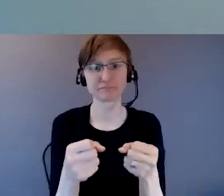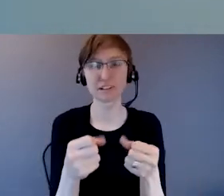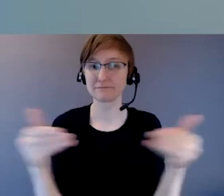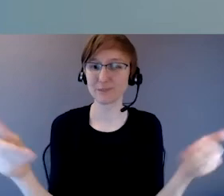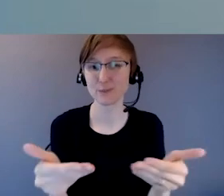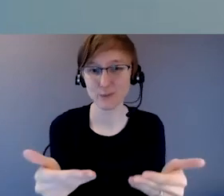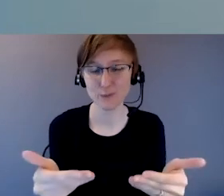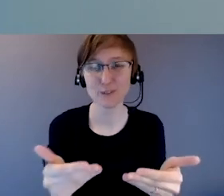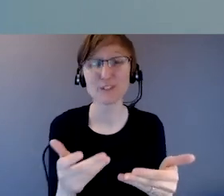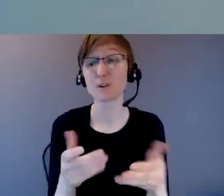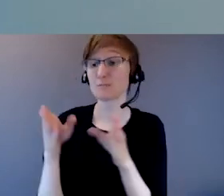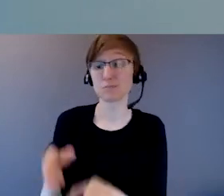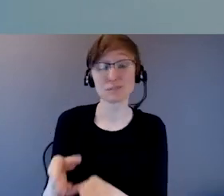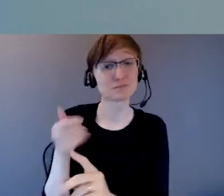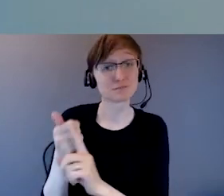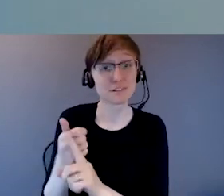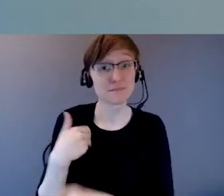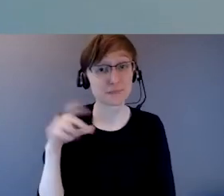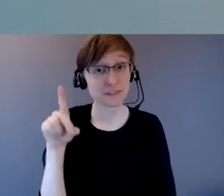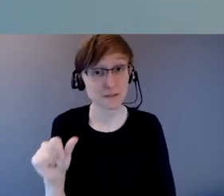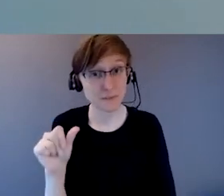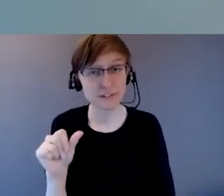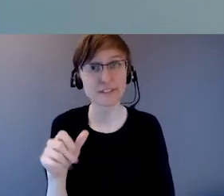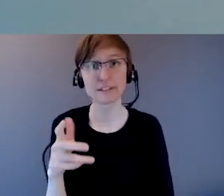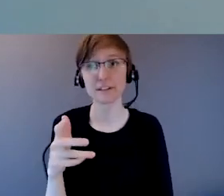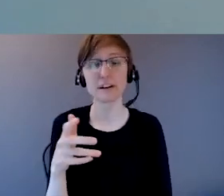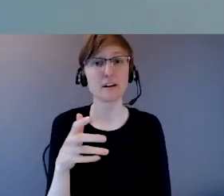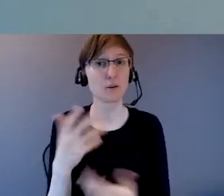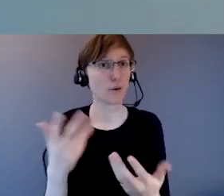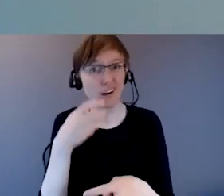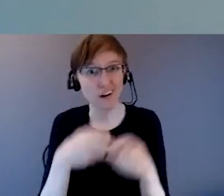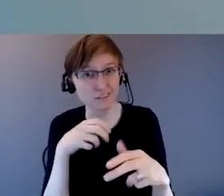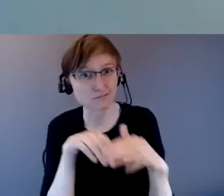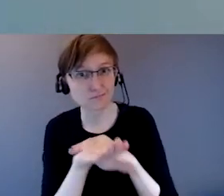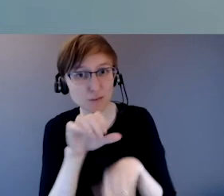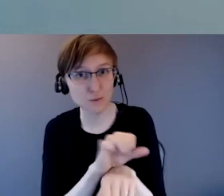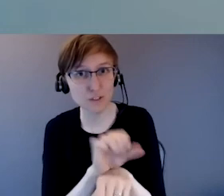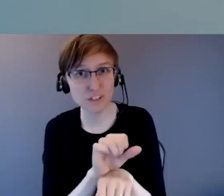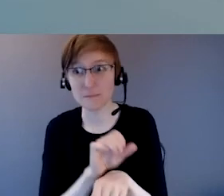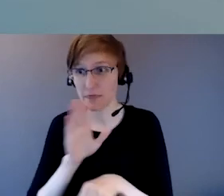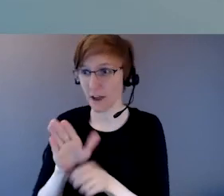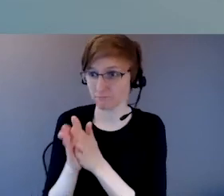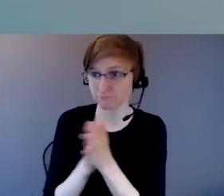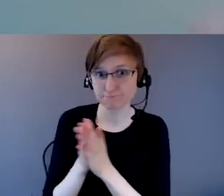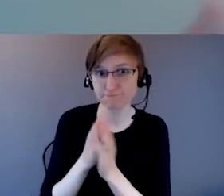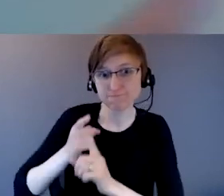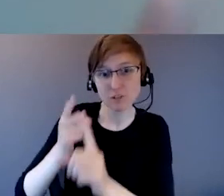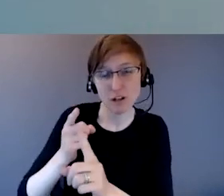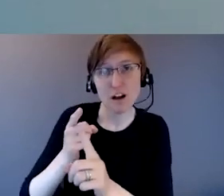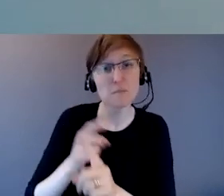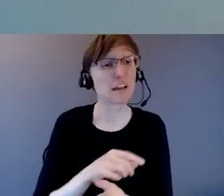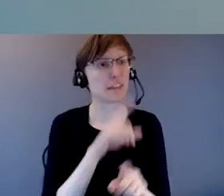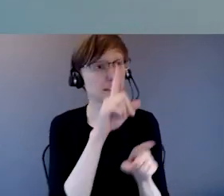or difficulty to integrate into the workplace, matches this individual's interest with different employers that